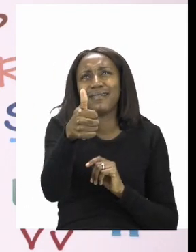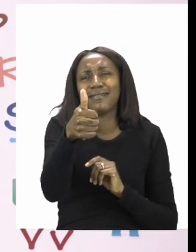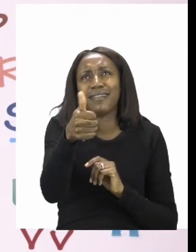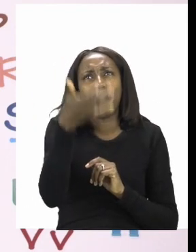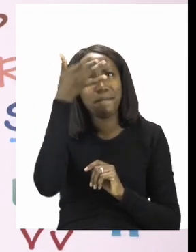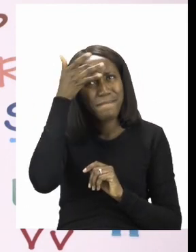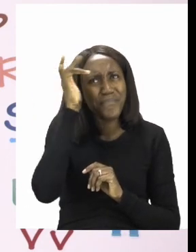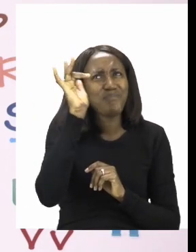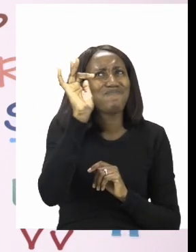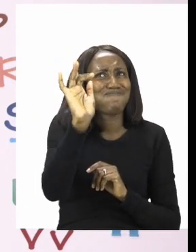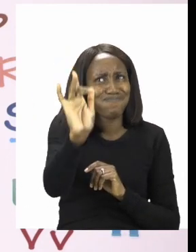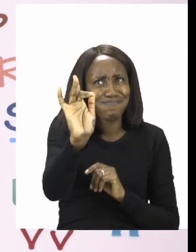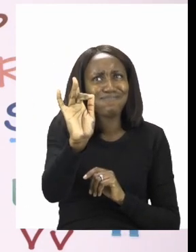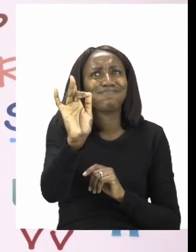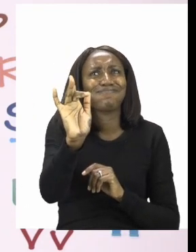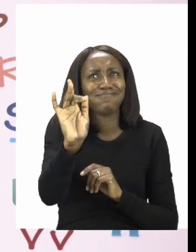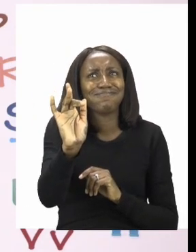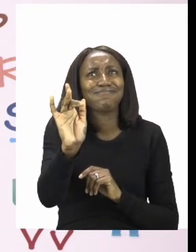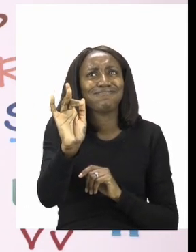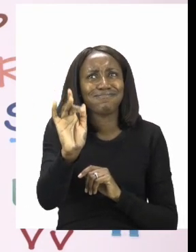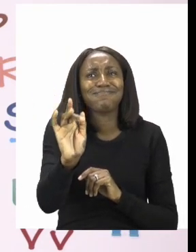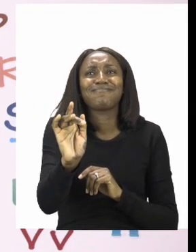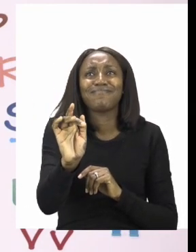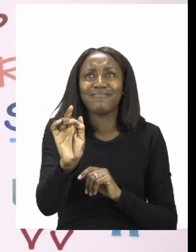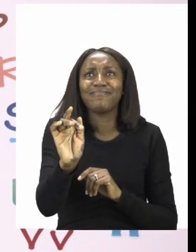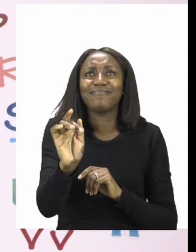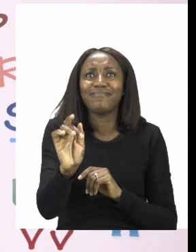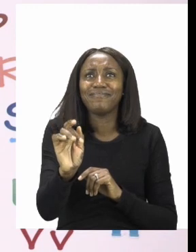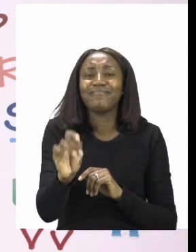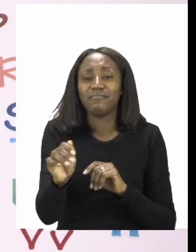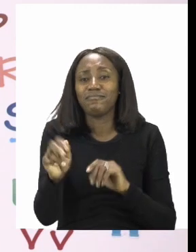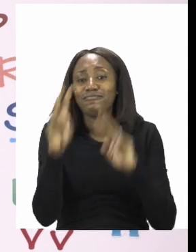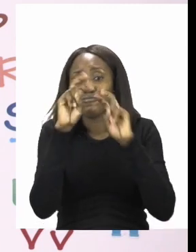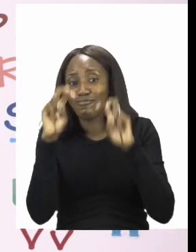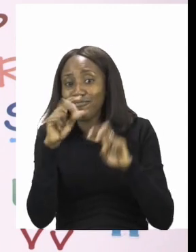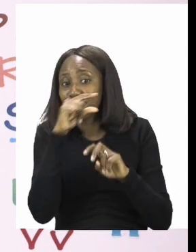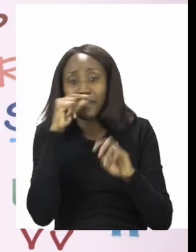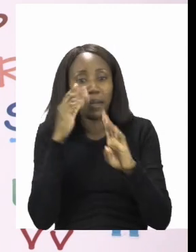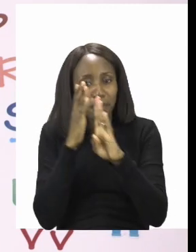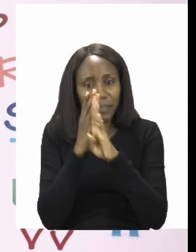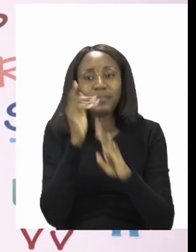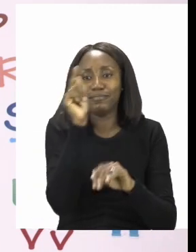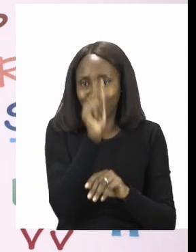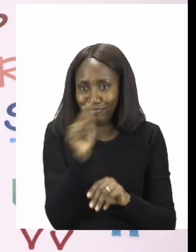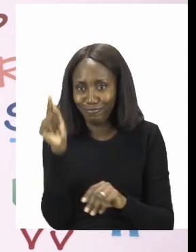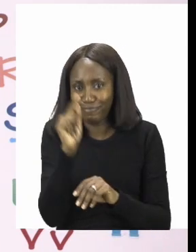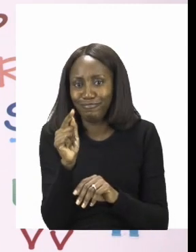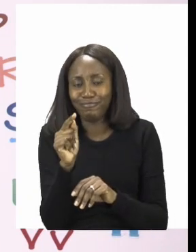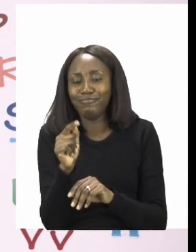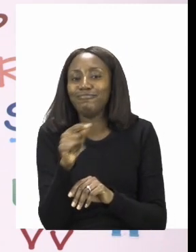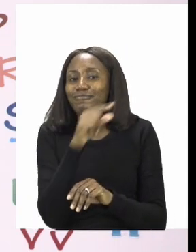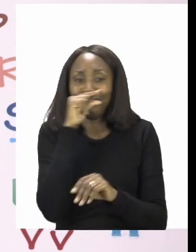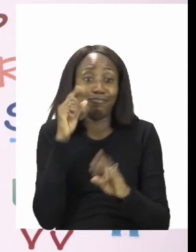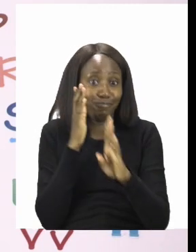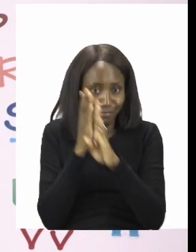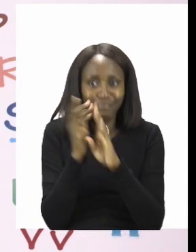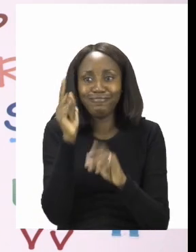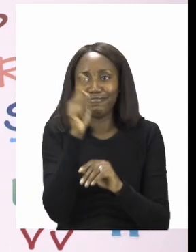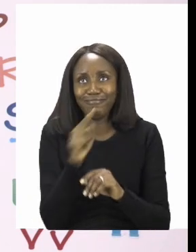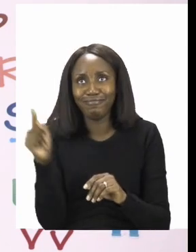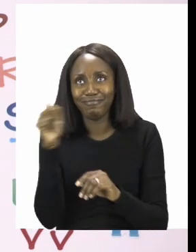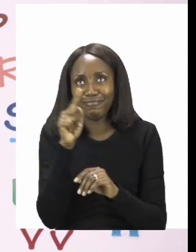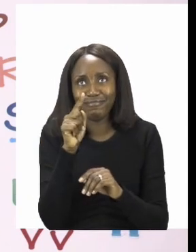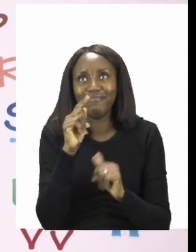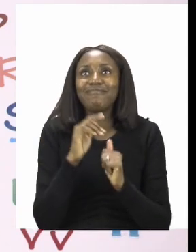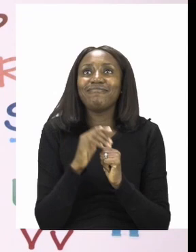them. I want you to try and look for the correct name and circle it neatly.